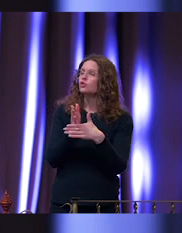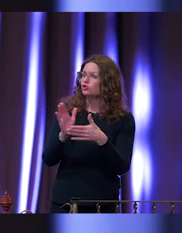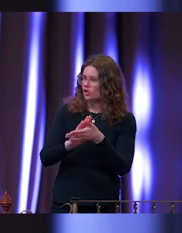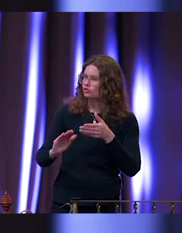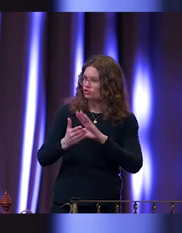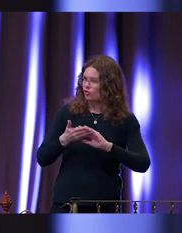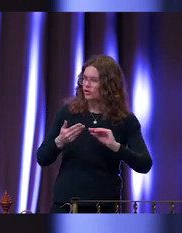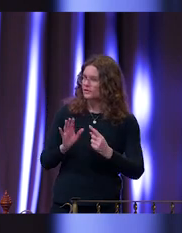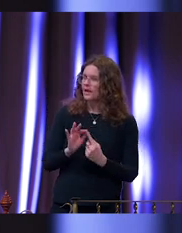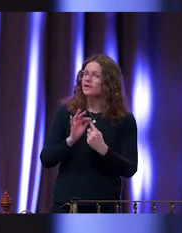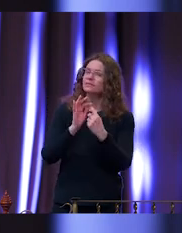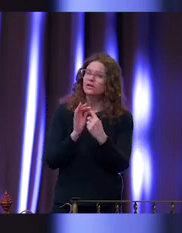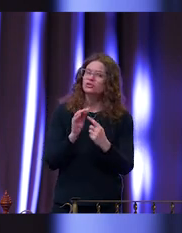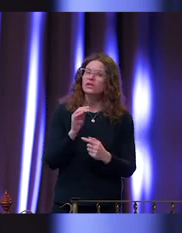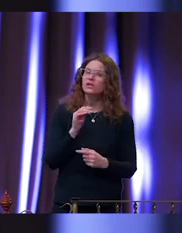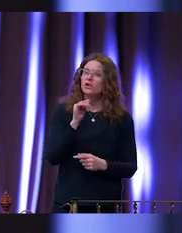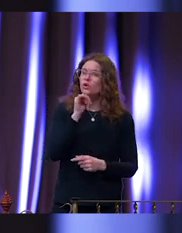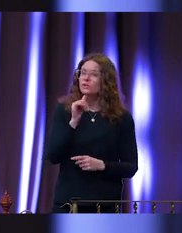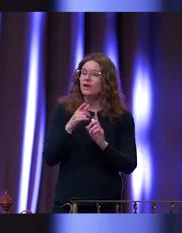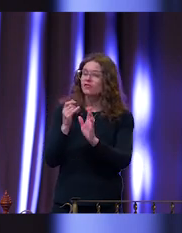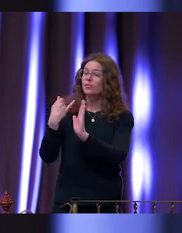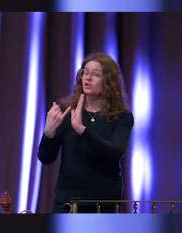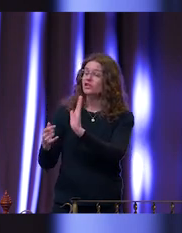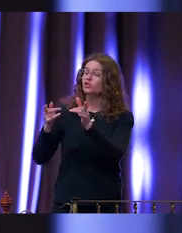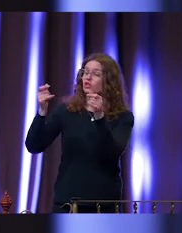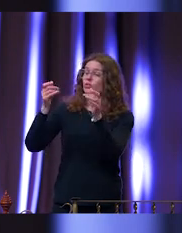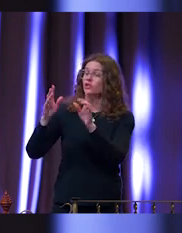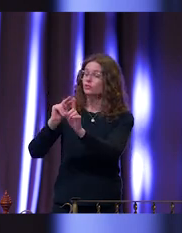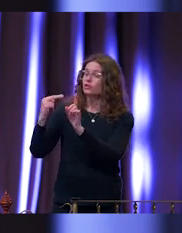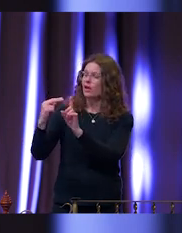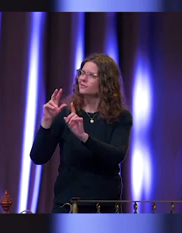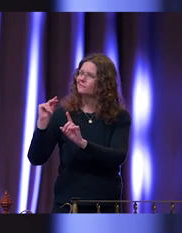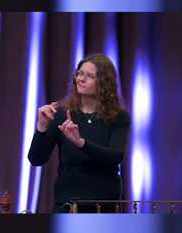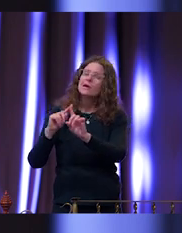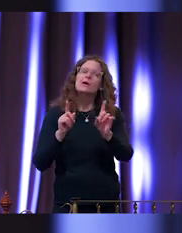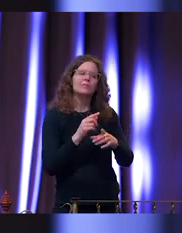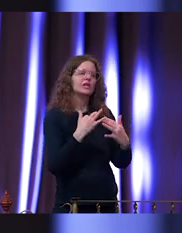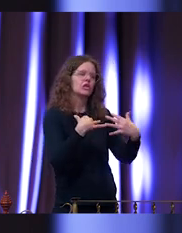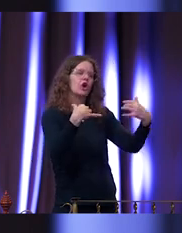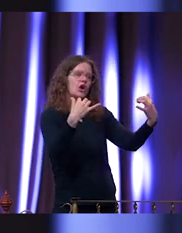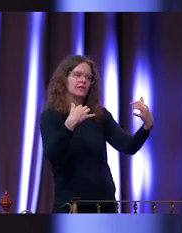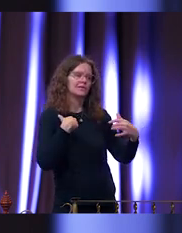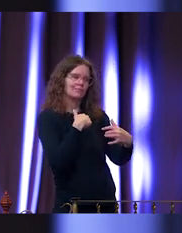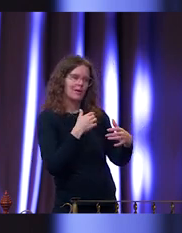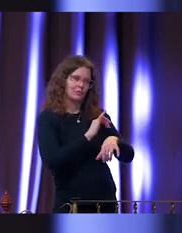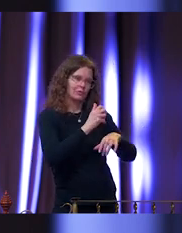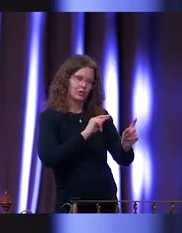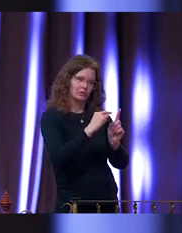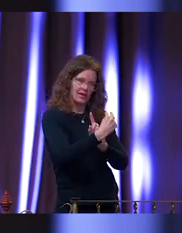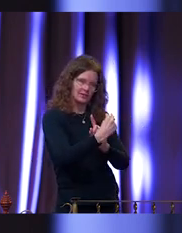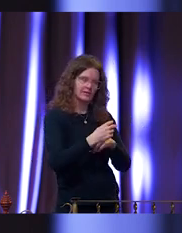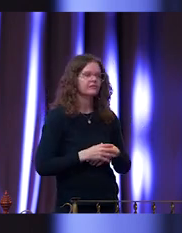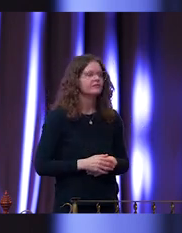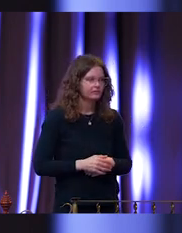especially who spoke not from an artistic director's perspective, but what does an audience member say? What does another